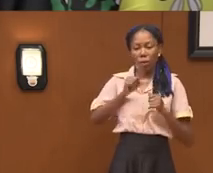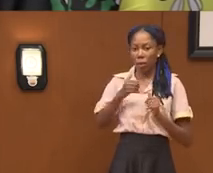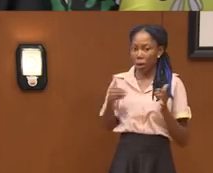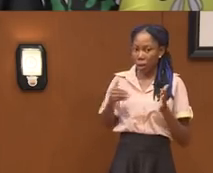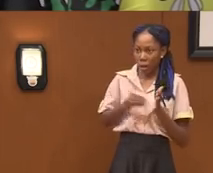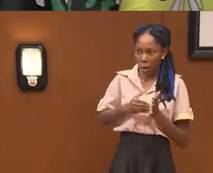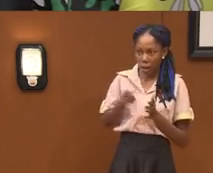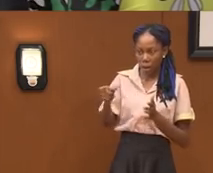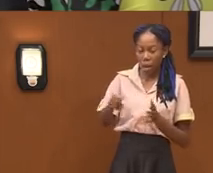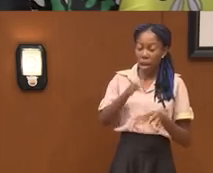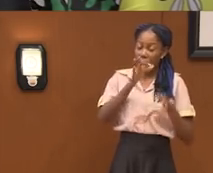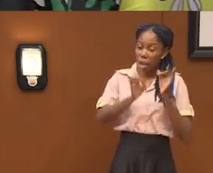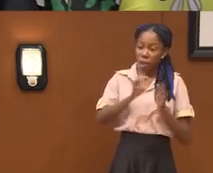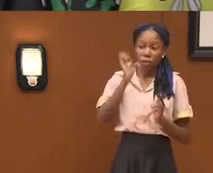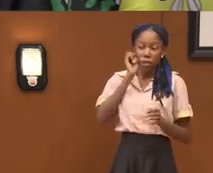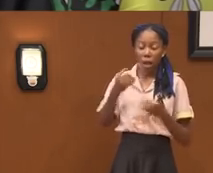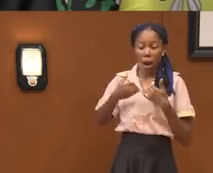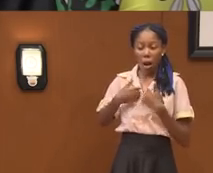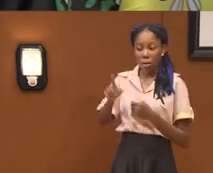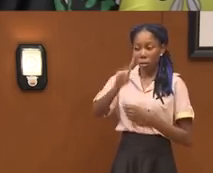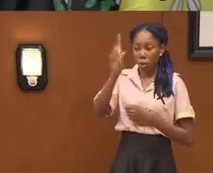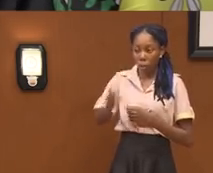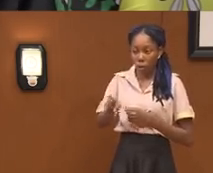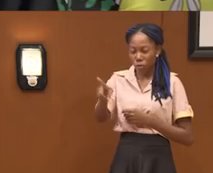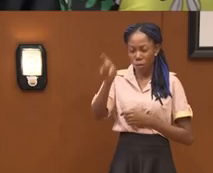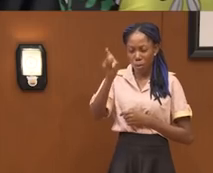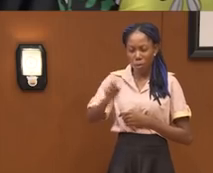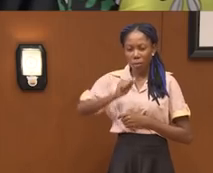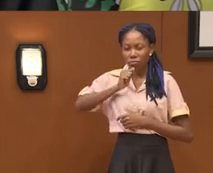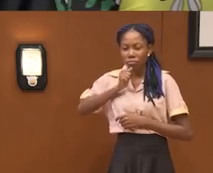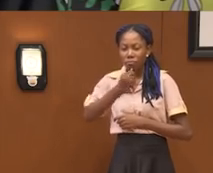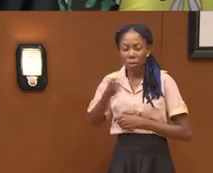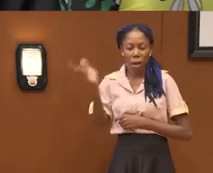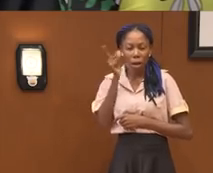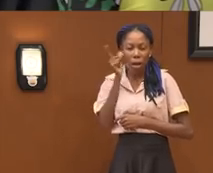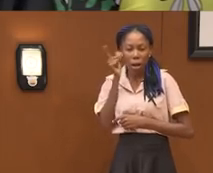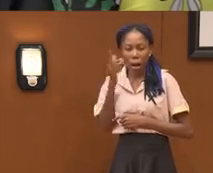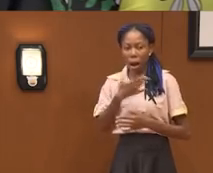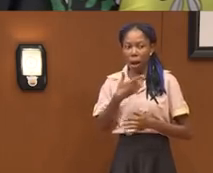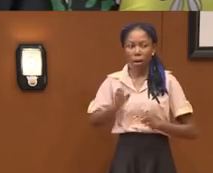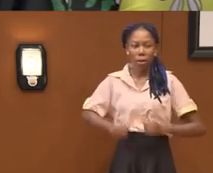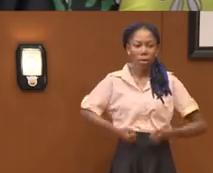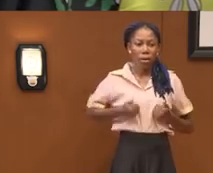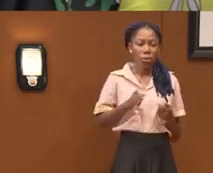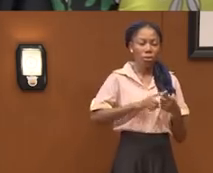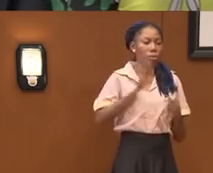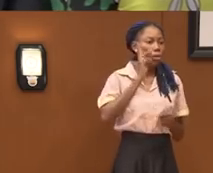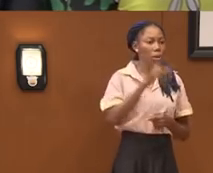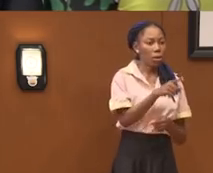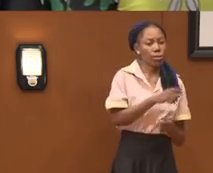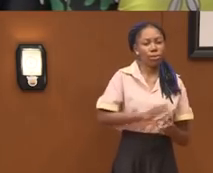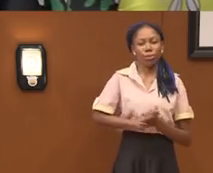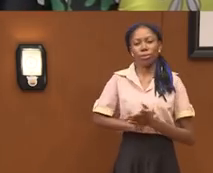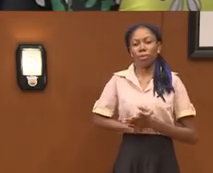But when I ask my question, I want you to patiently listen to me and address my question. I